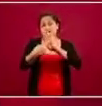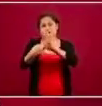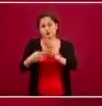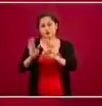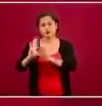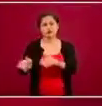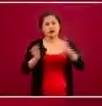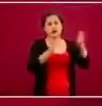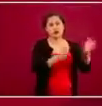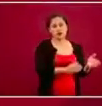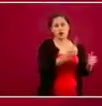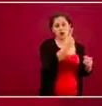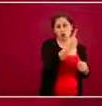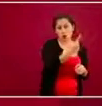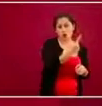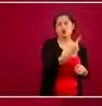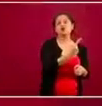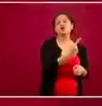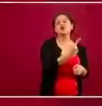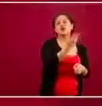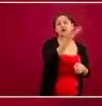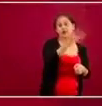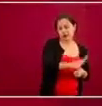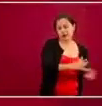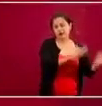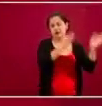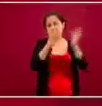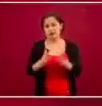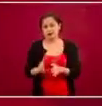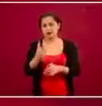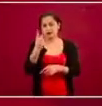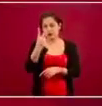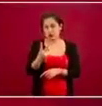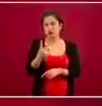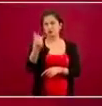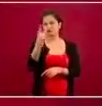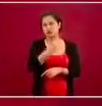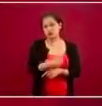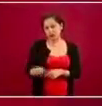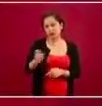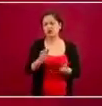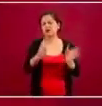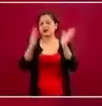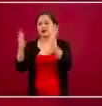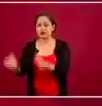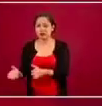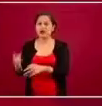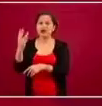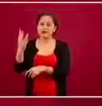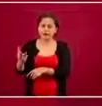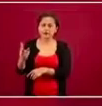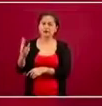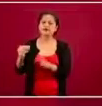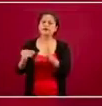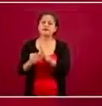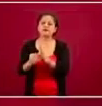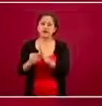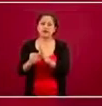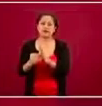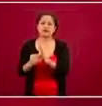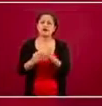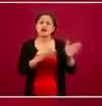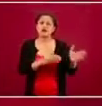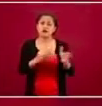illustrative function. We've said phase 1, we're talking about tens. Phase 2, you